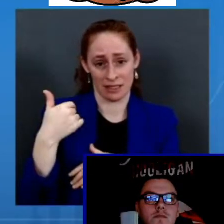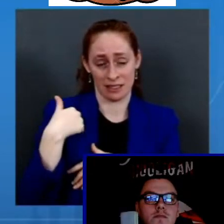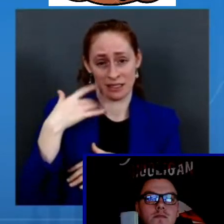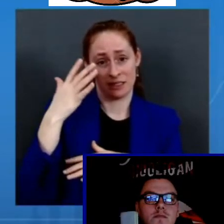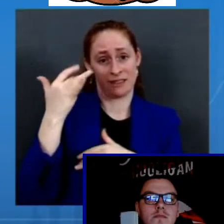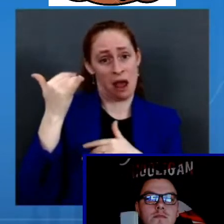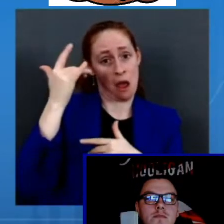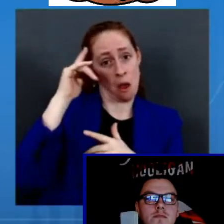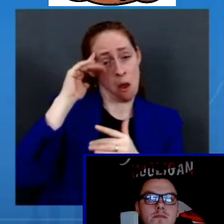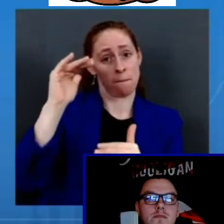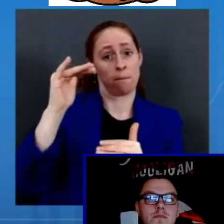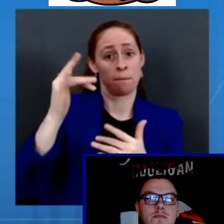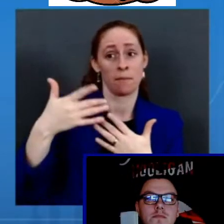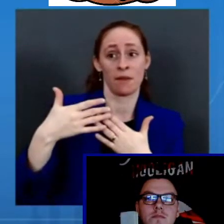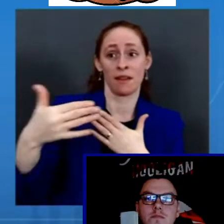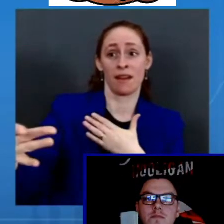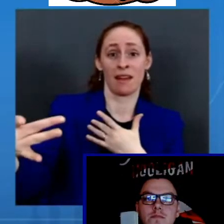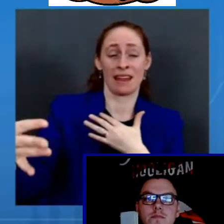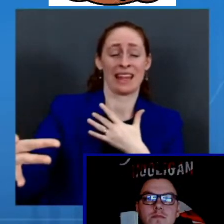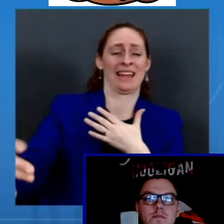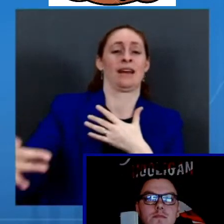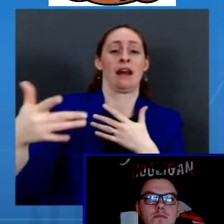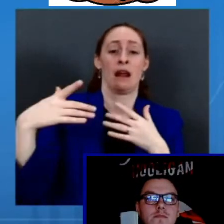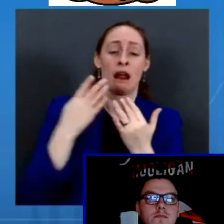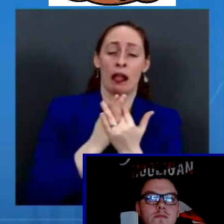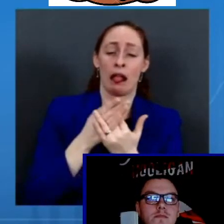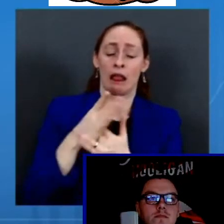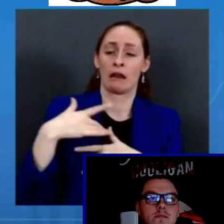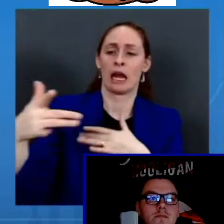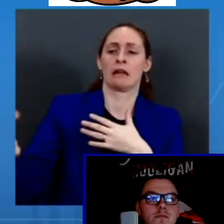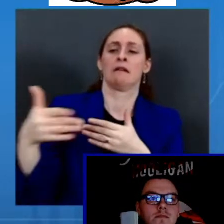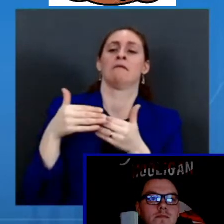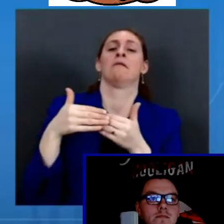Next question. Tamara Keith at NPR.